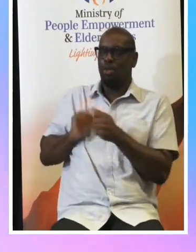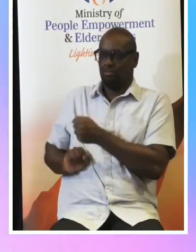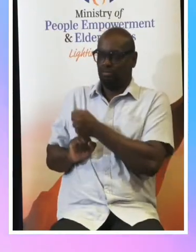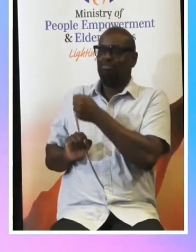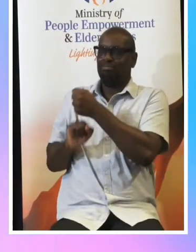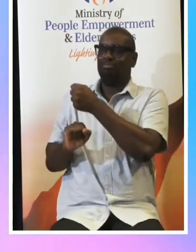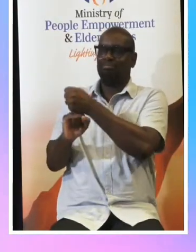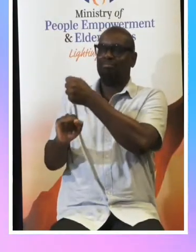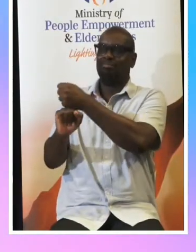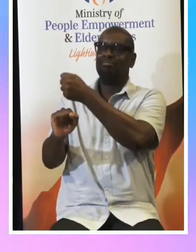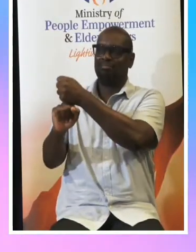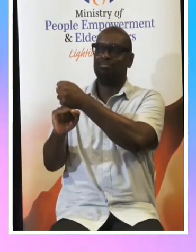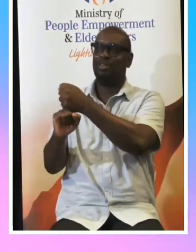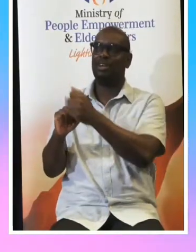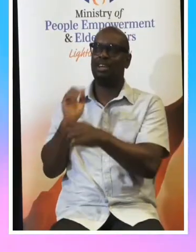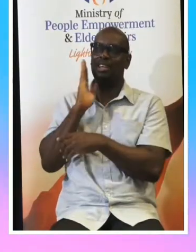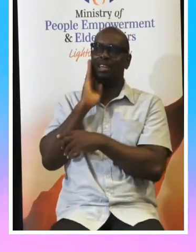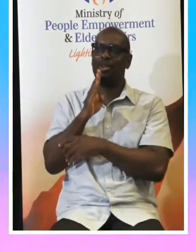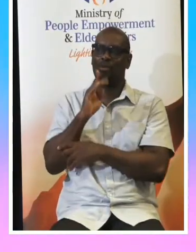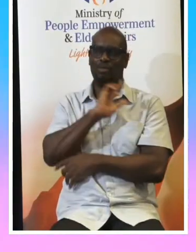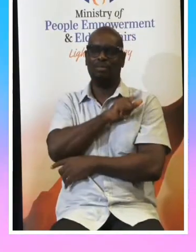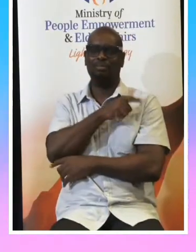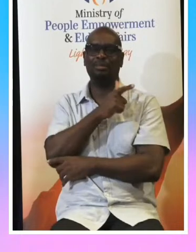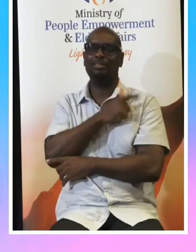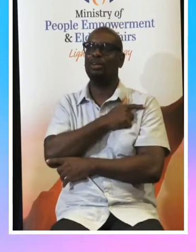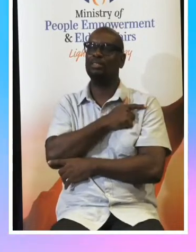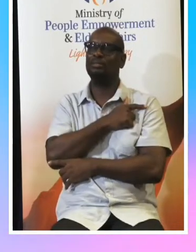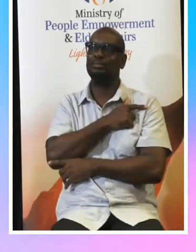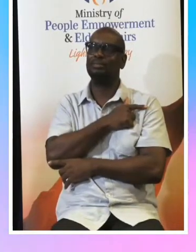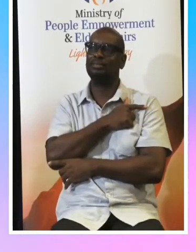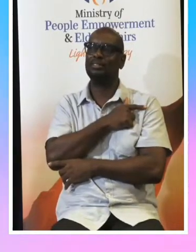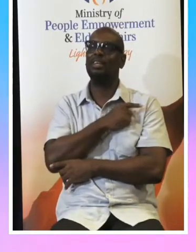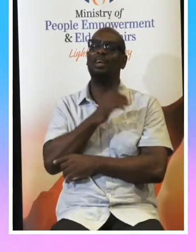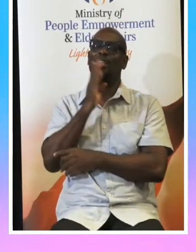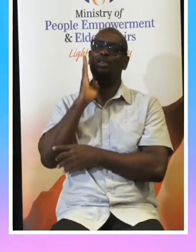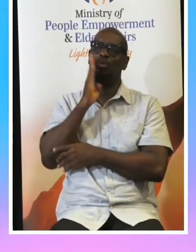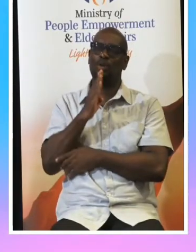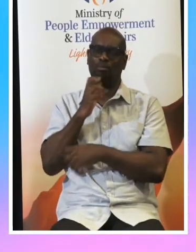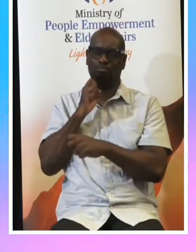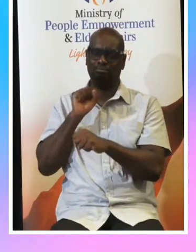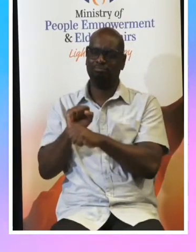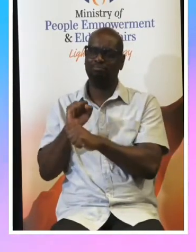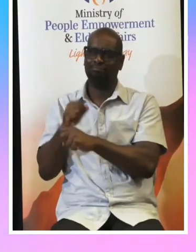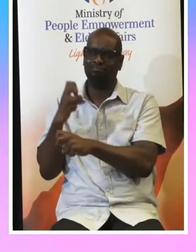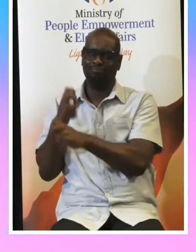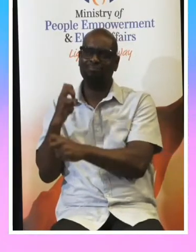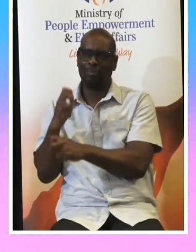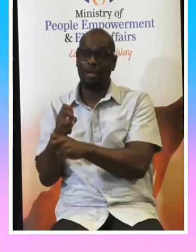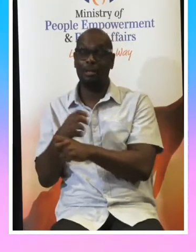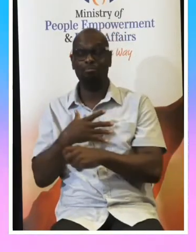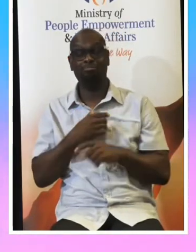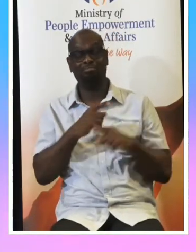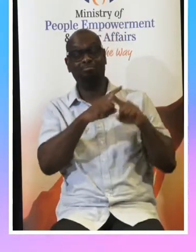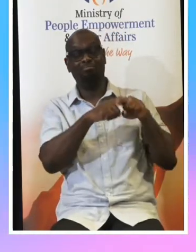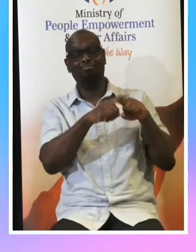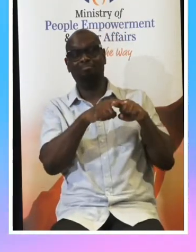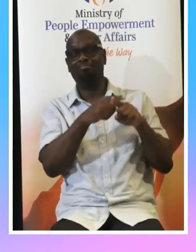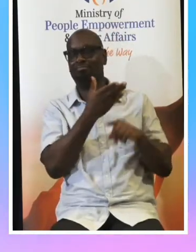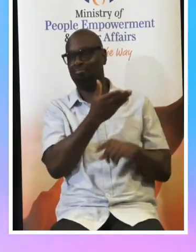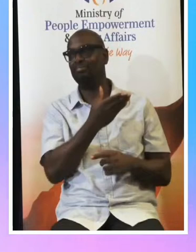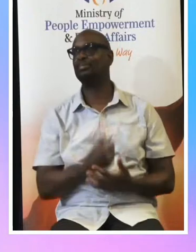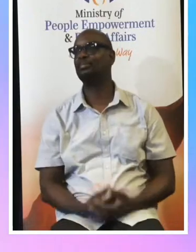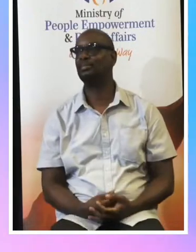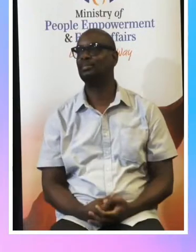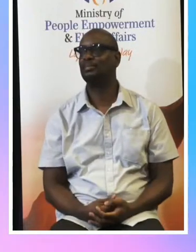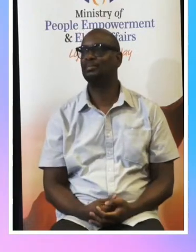going to be there. He's going to be loyal. He's going to be dedicated, and he's going to be dependable